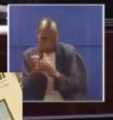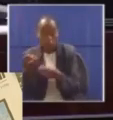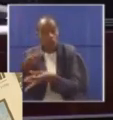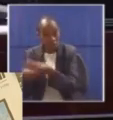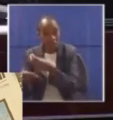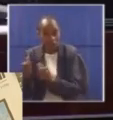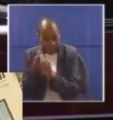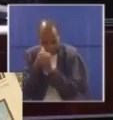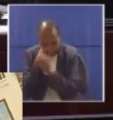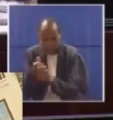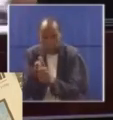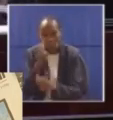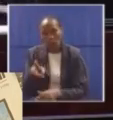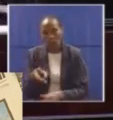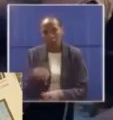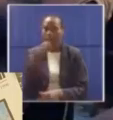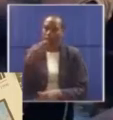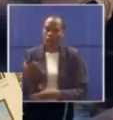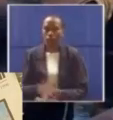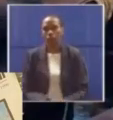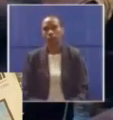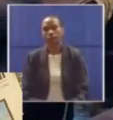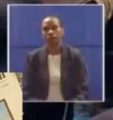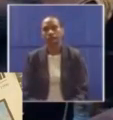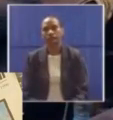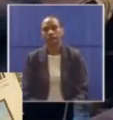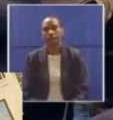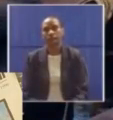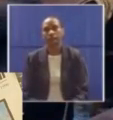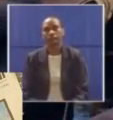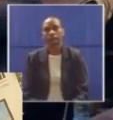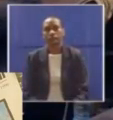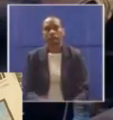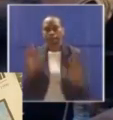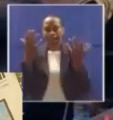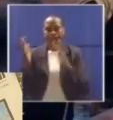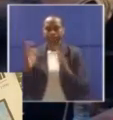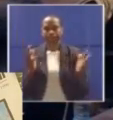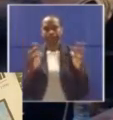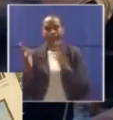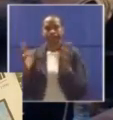basis. Thank you, Honorable Speaker. Thank you, Honorable President.